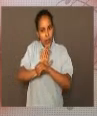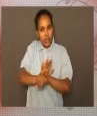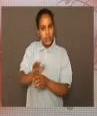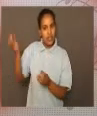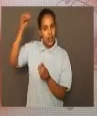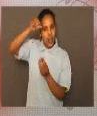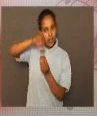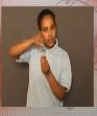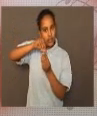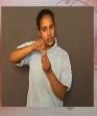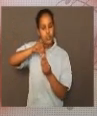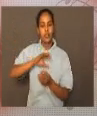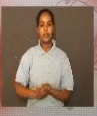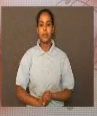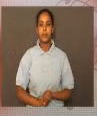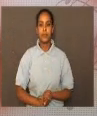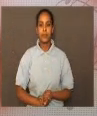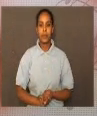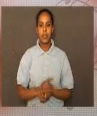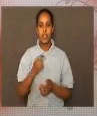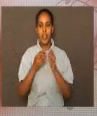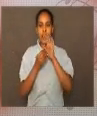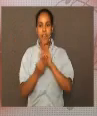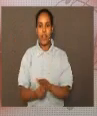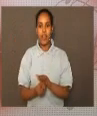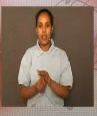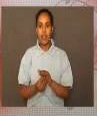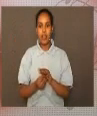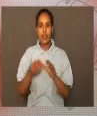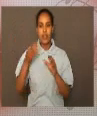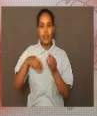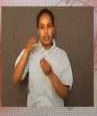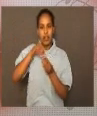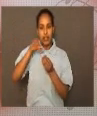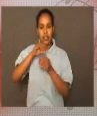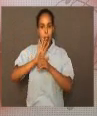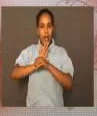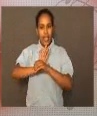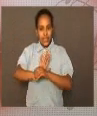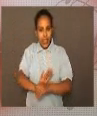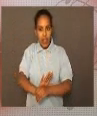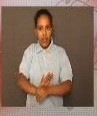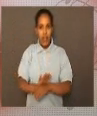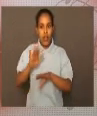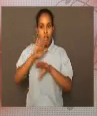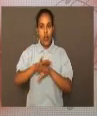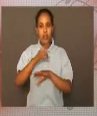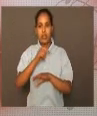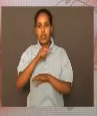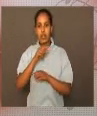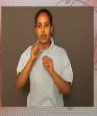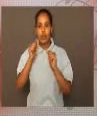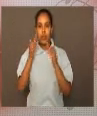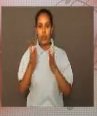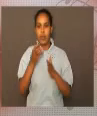it rises. The effect of increased pressure on the